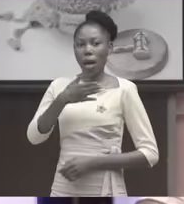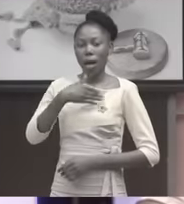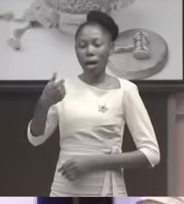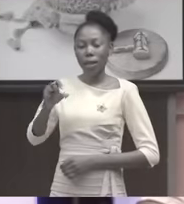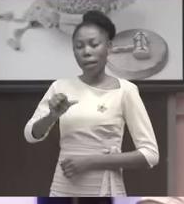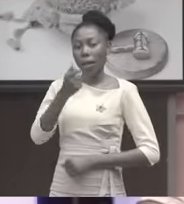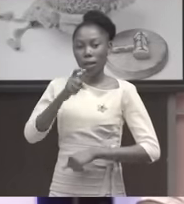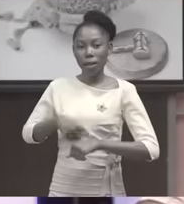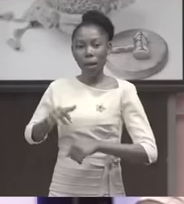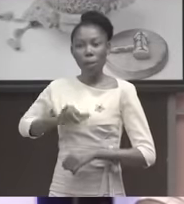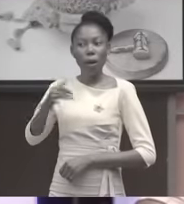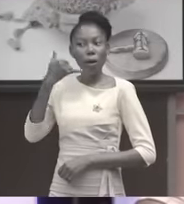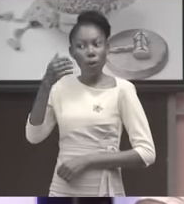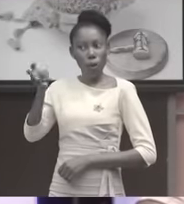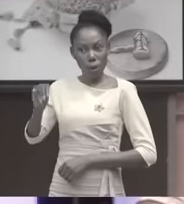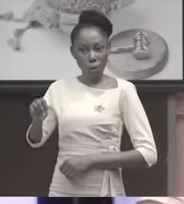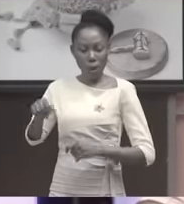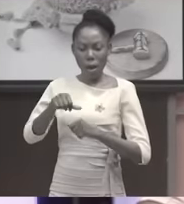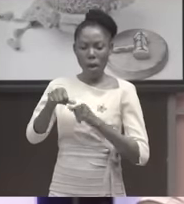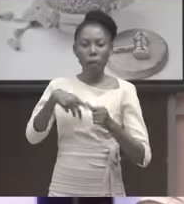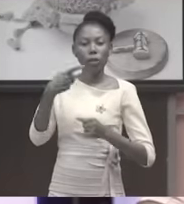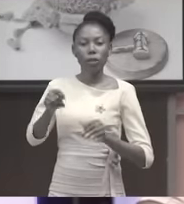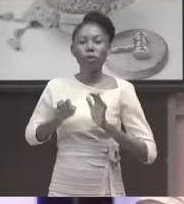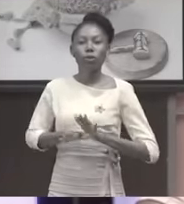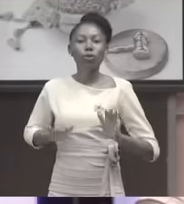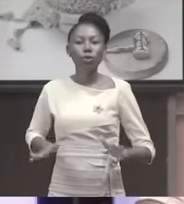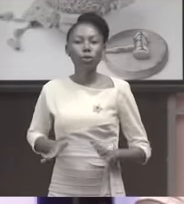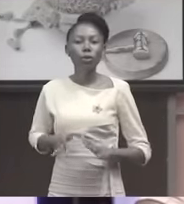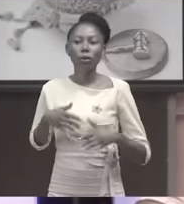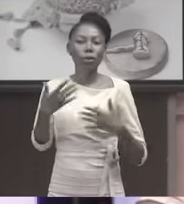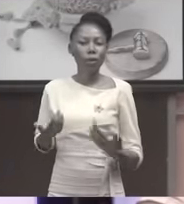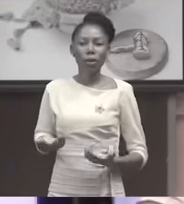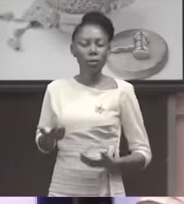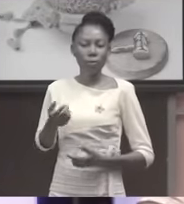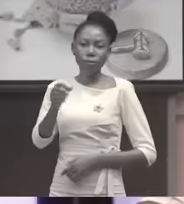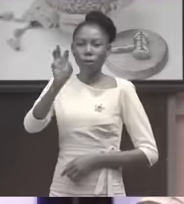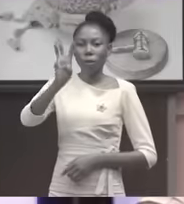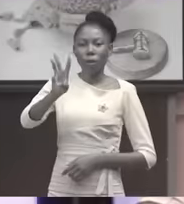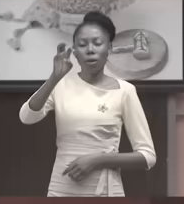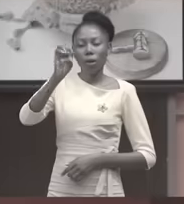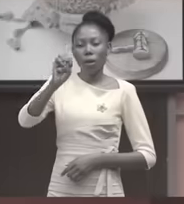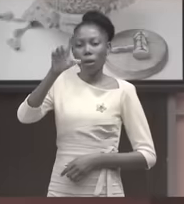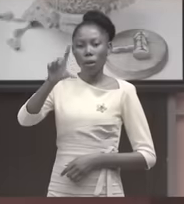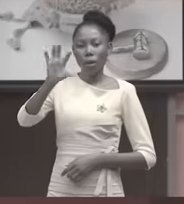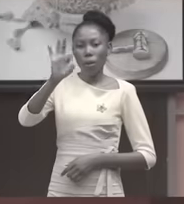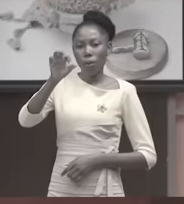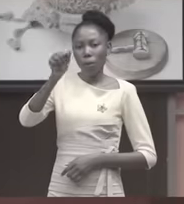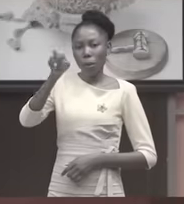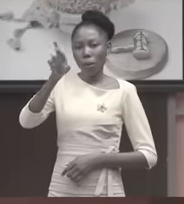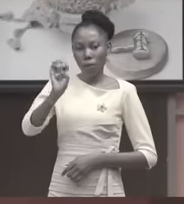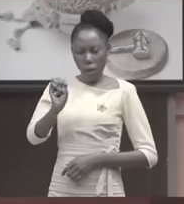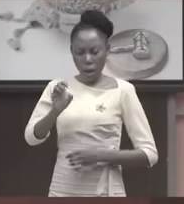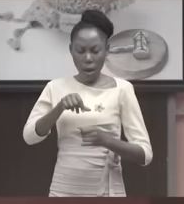Anytime I call him to ask him about the children and welfare, he kept referring me to telling me that I should tell my